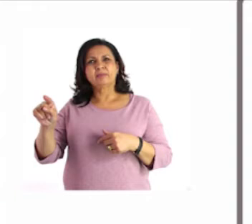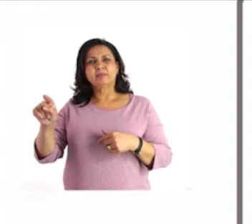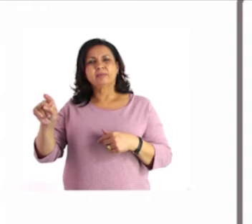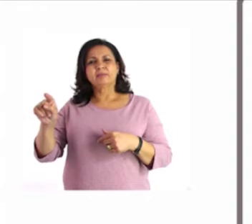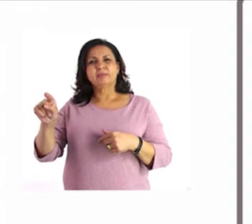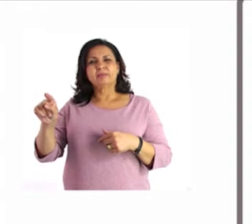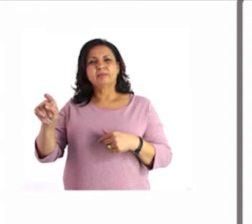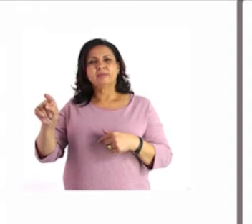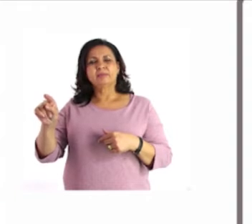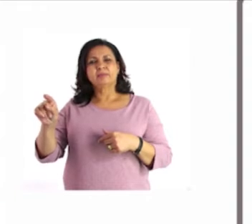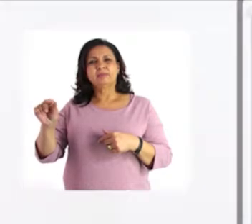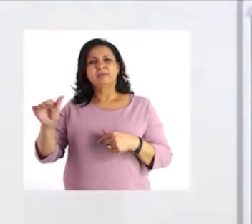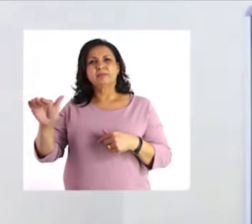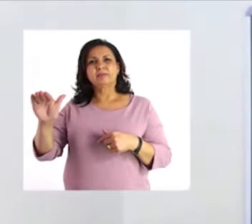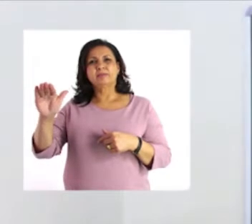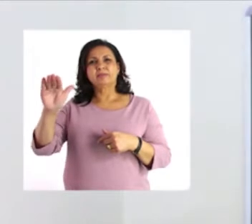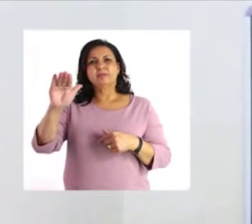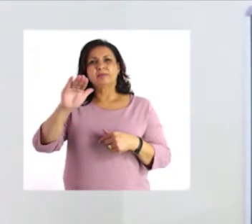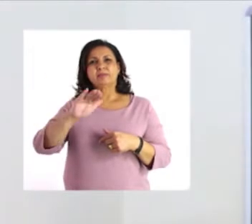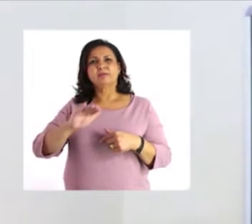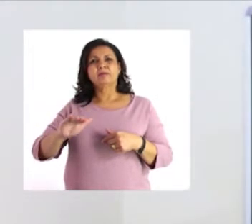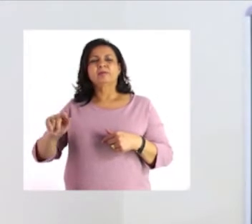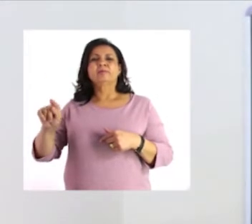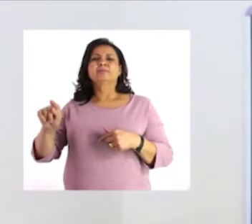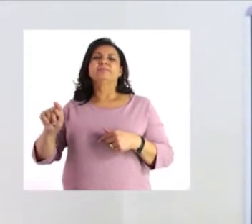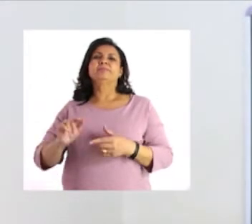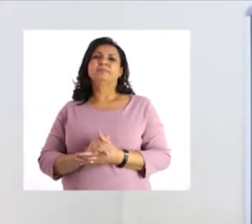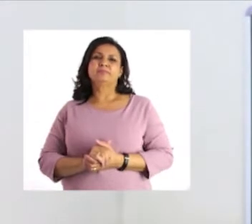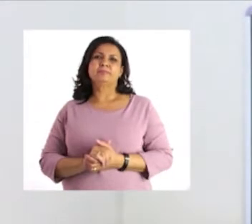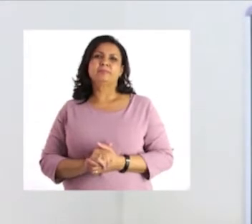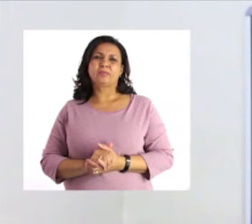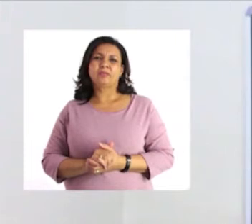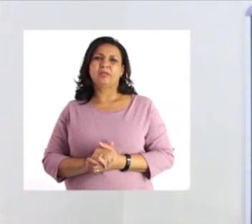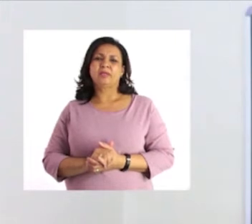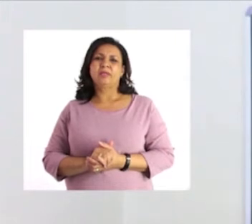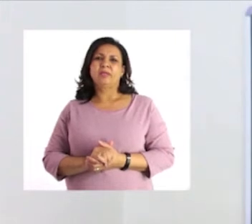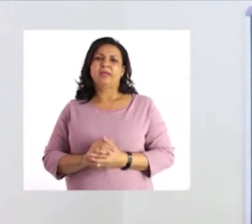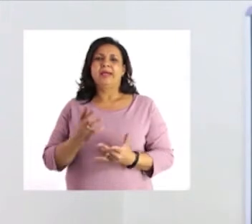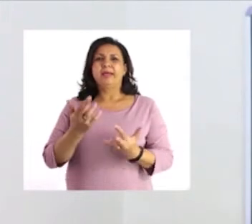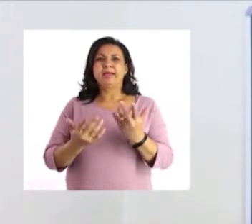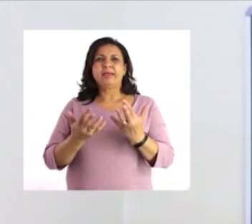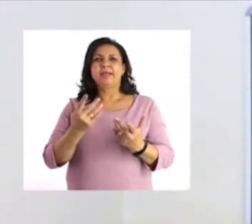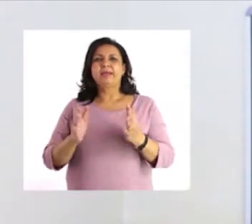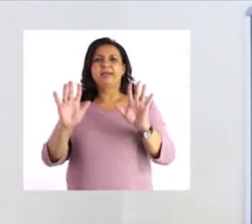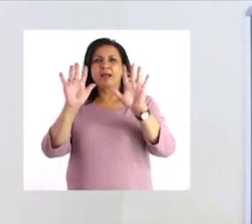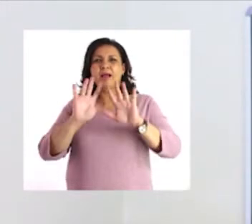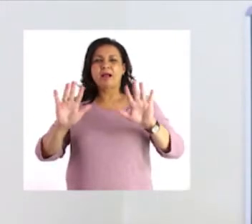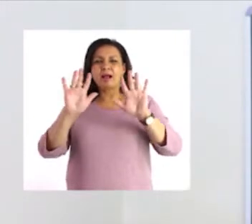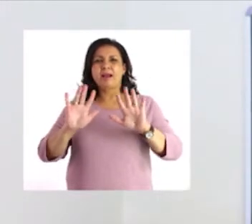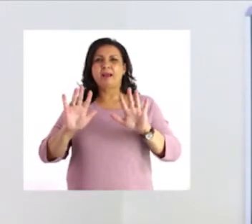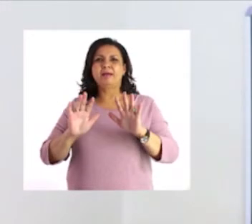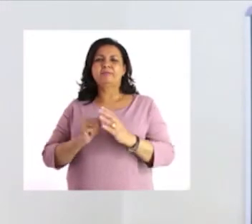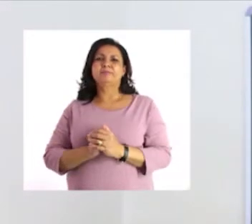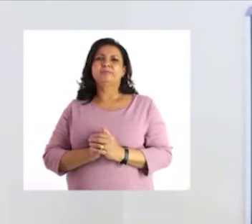cruise down curvy C and stop near the ground. You can use a green color to make curvy